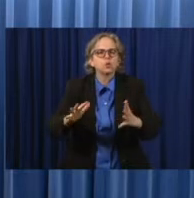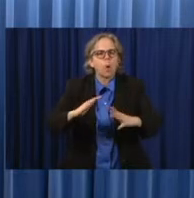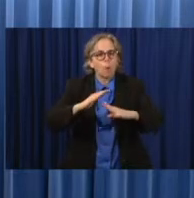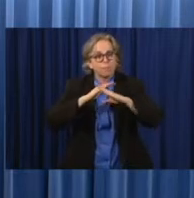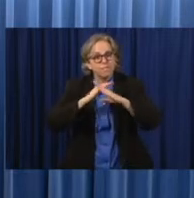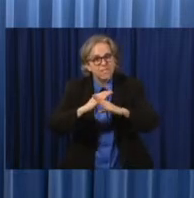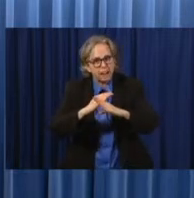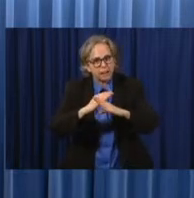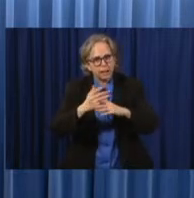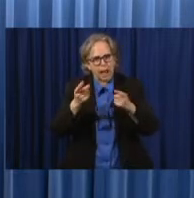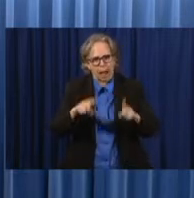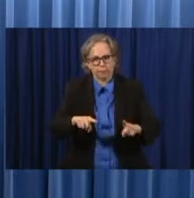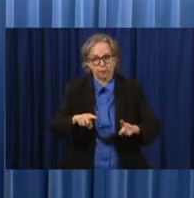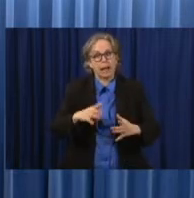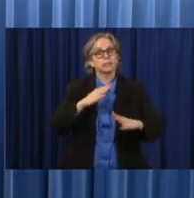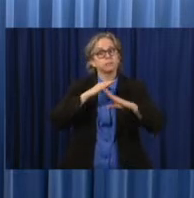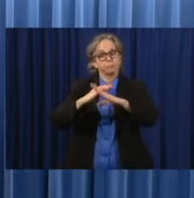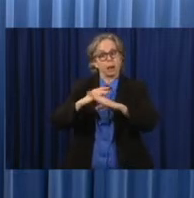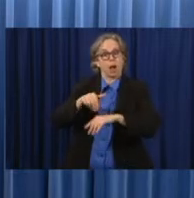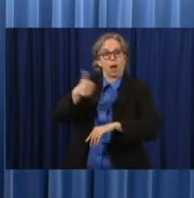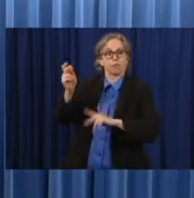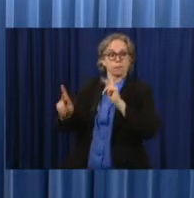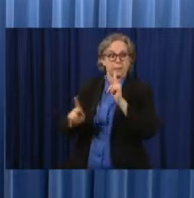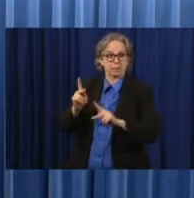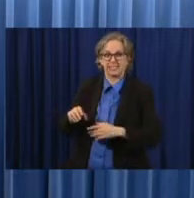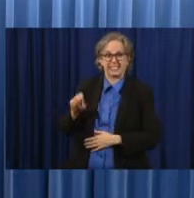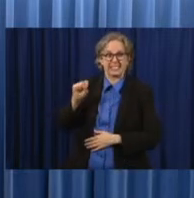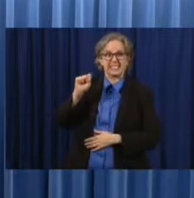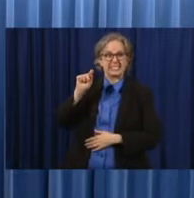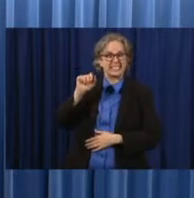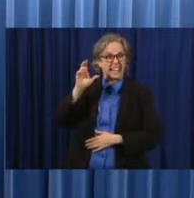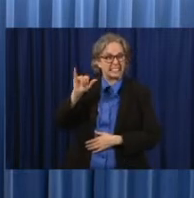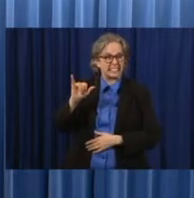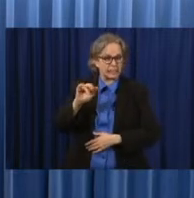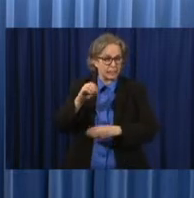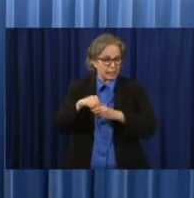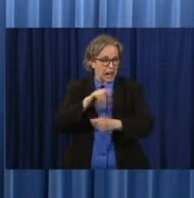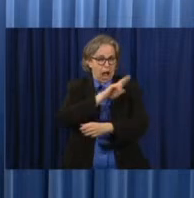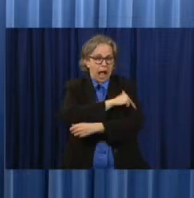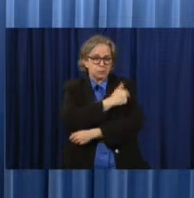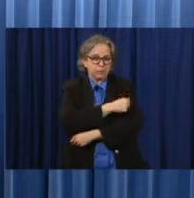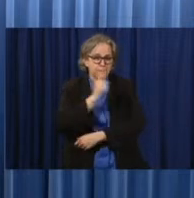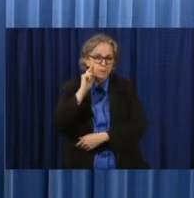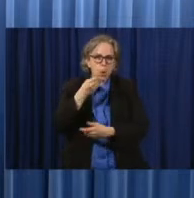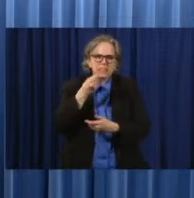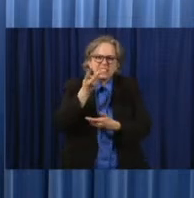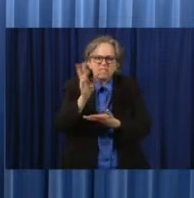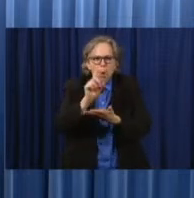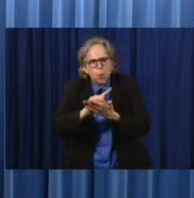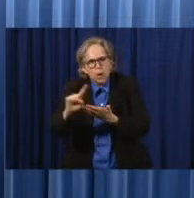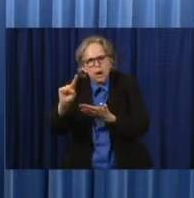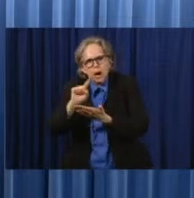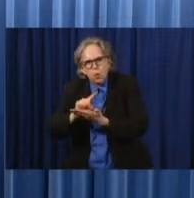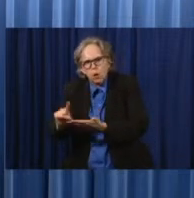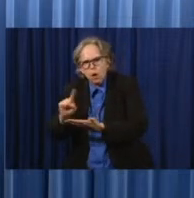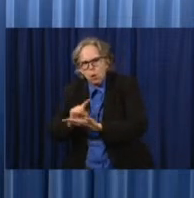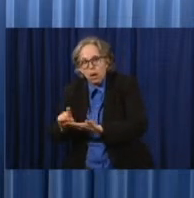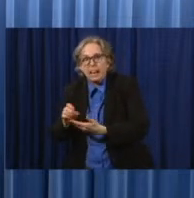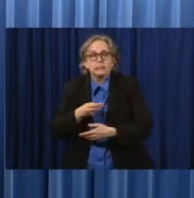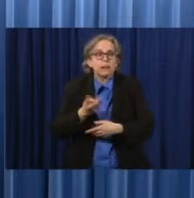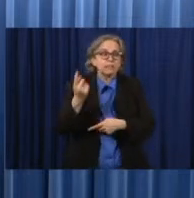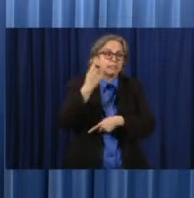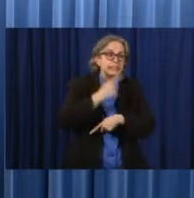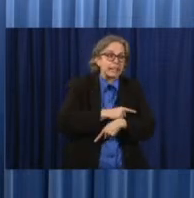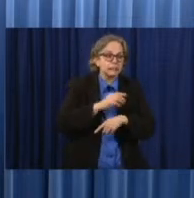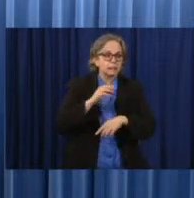Ohio citizens. Stacy was in the hospital for weeks. She spent days on a ventilator in a medically induced coma.